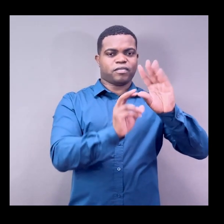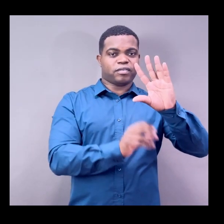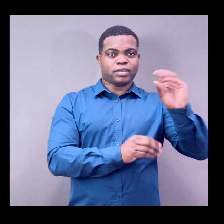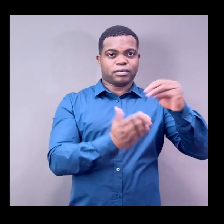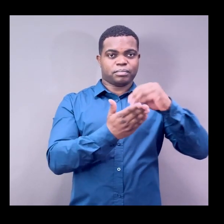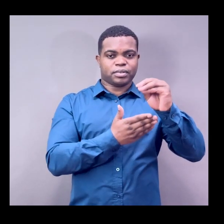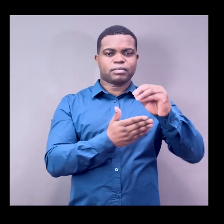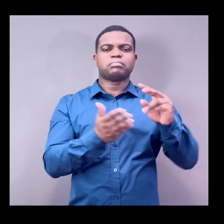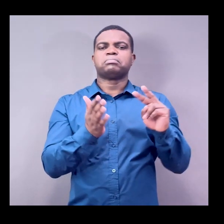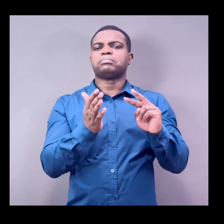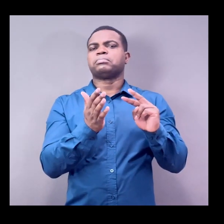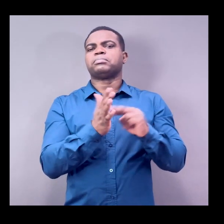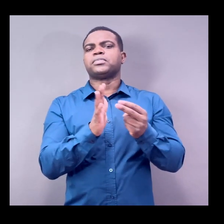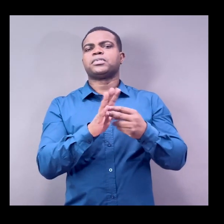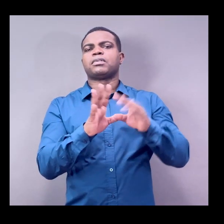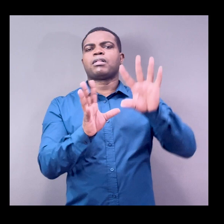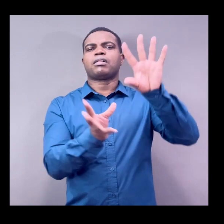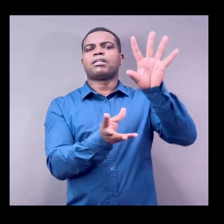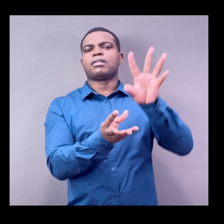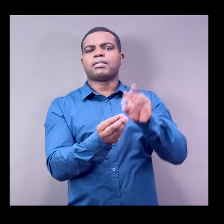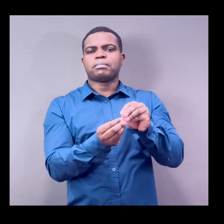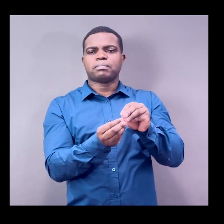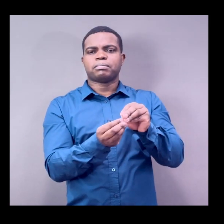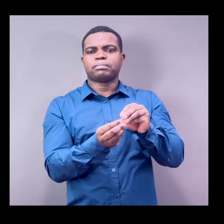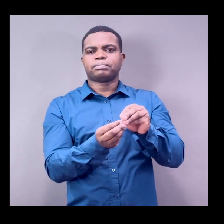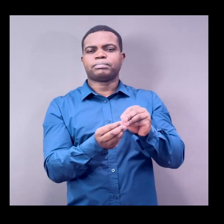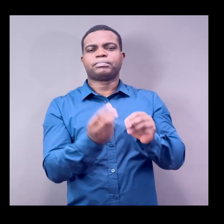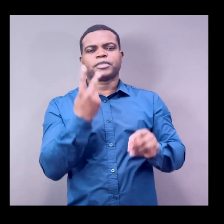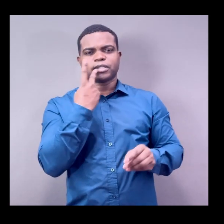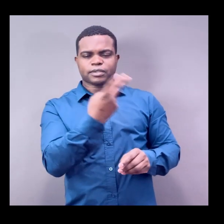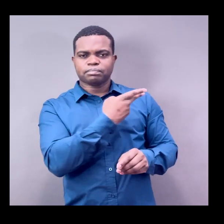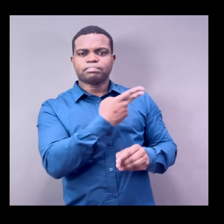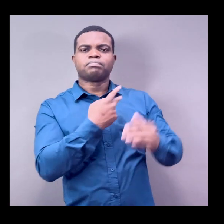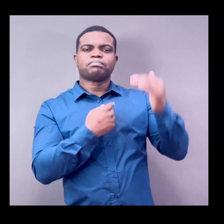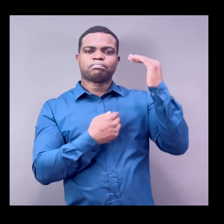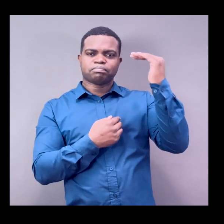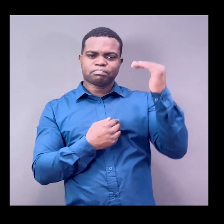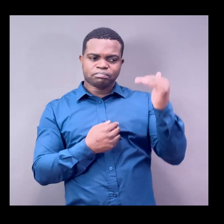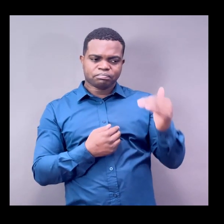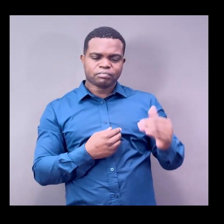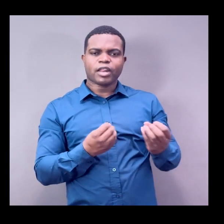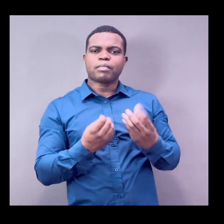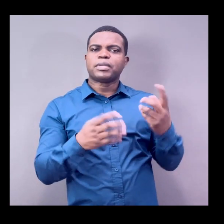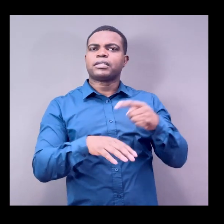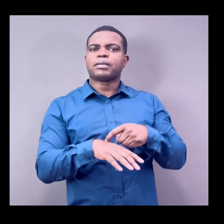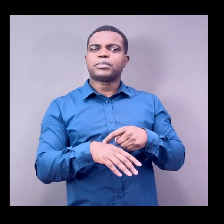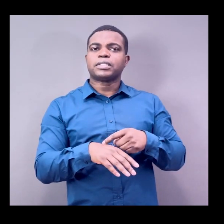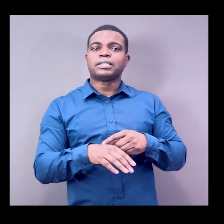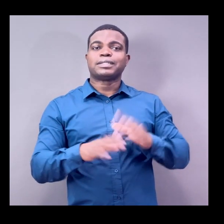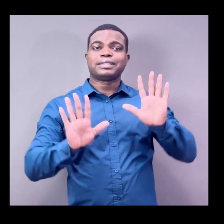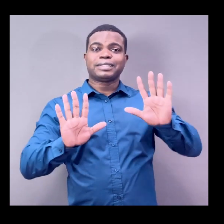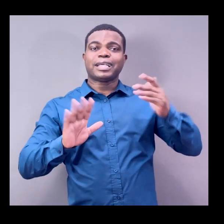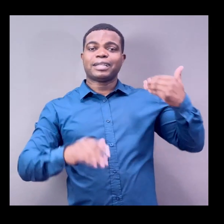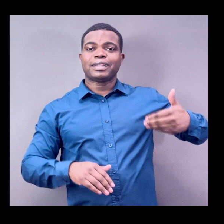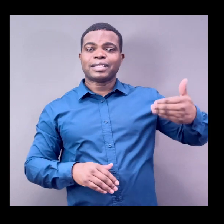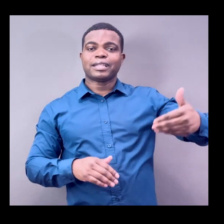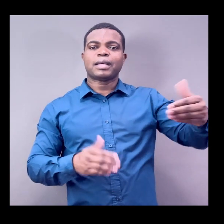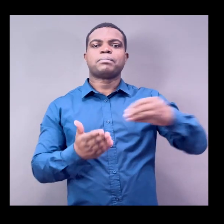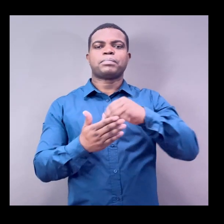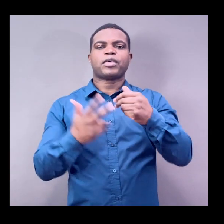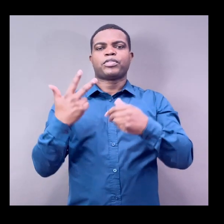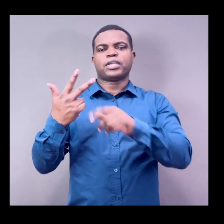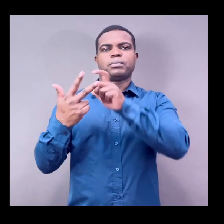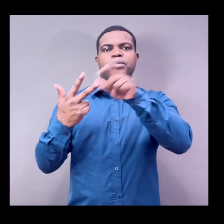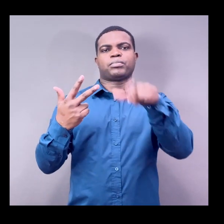if the unit cost is 500 for all the frequency, then you are going to be paying